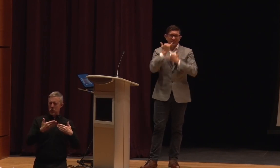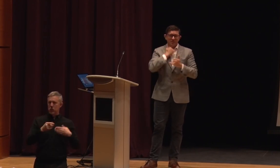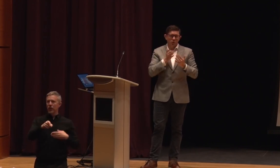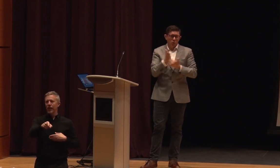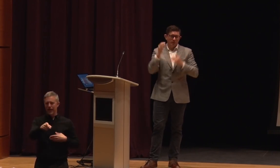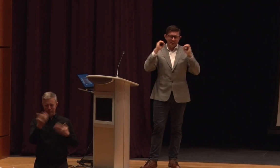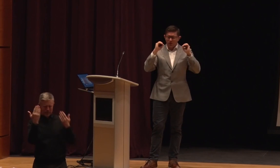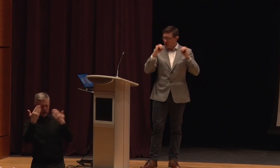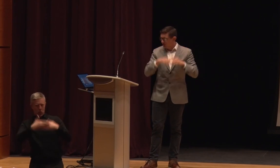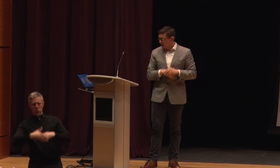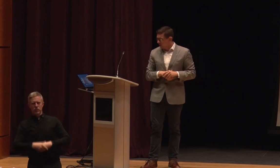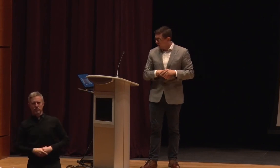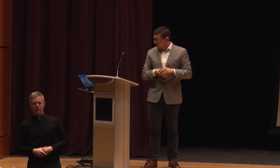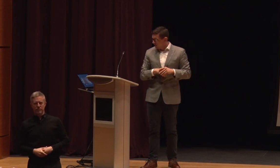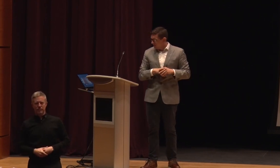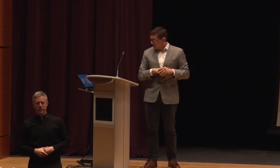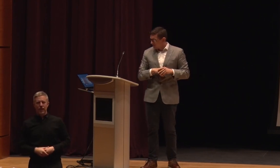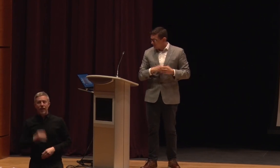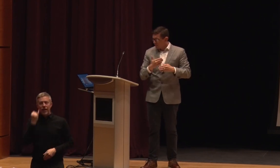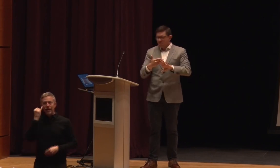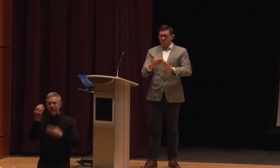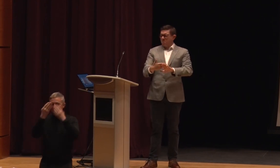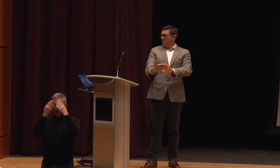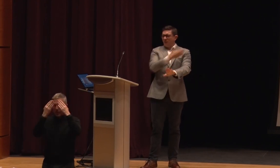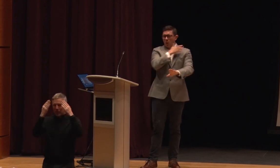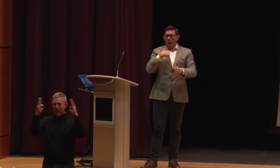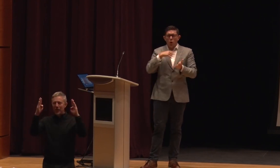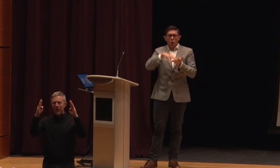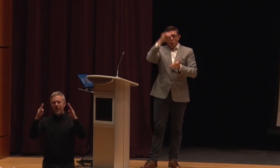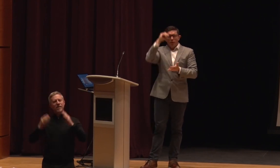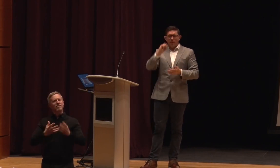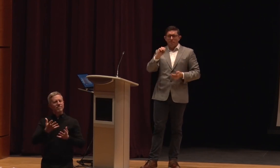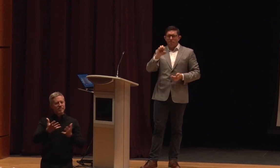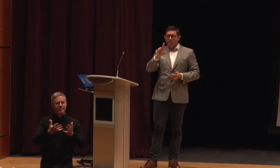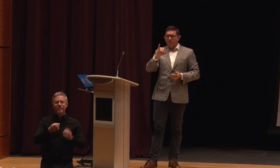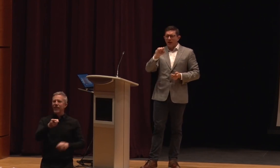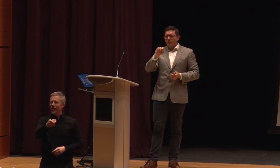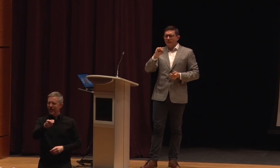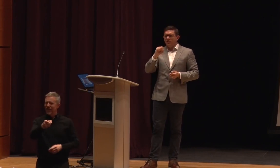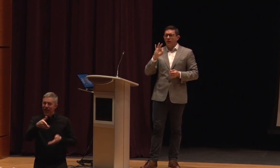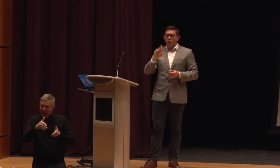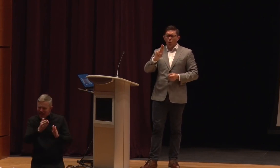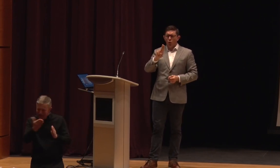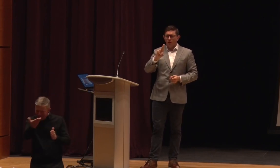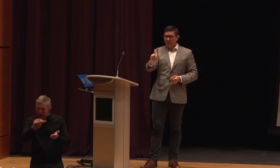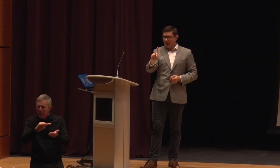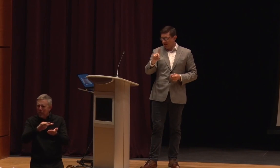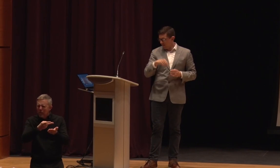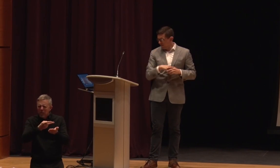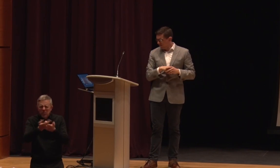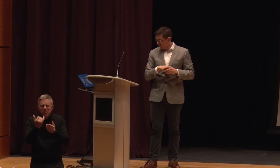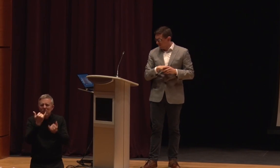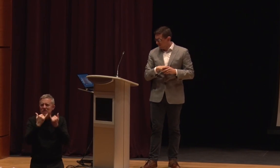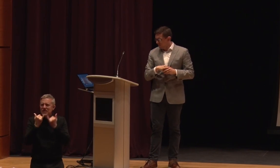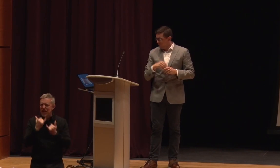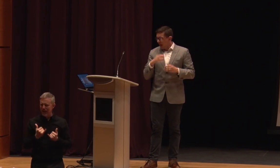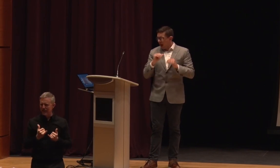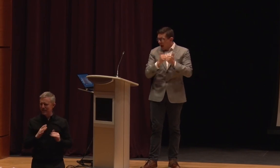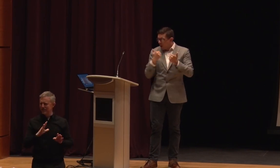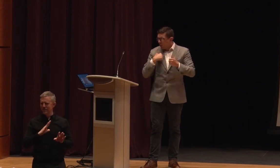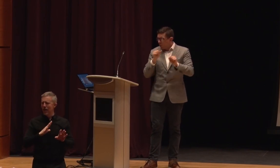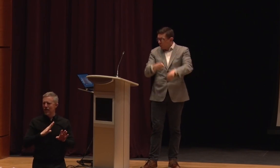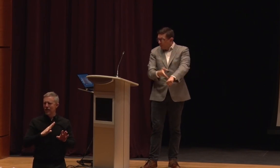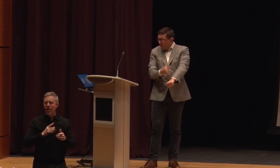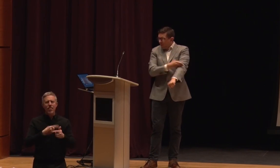But opening myself up would allow them to make the mistakes that they needed to in that environment. And that